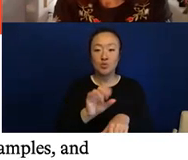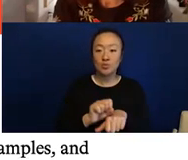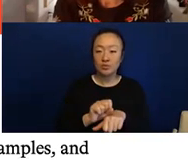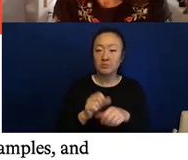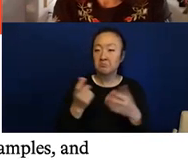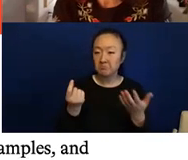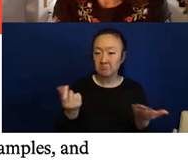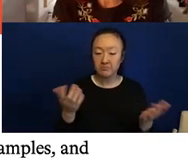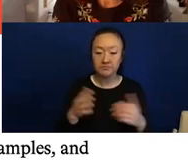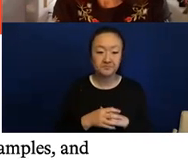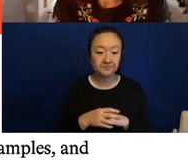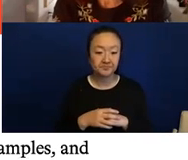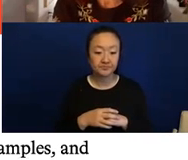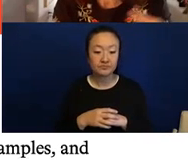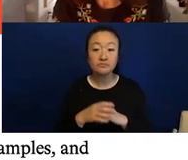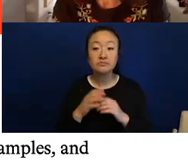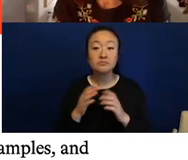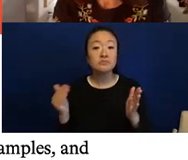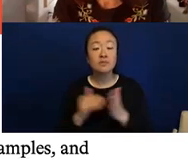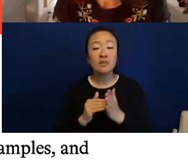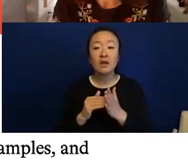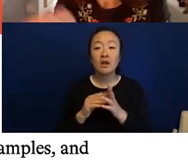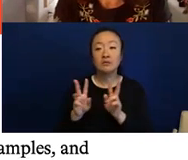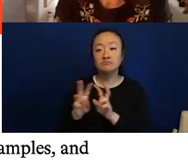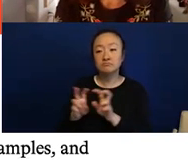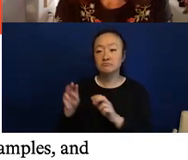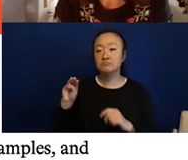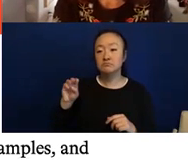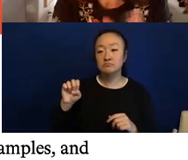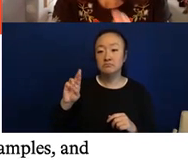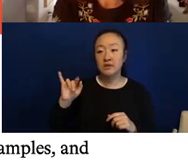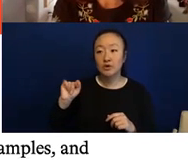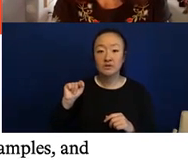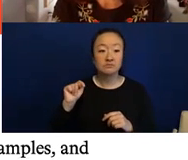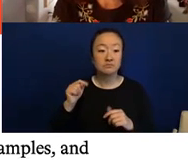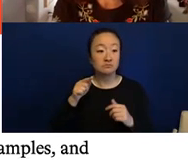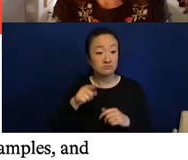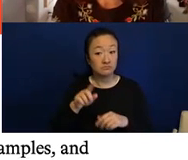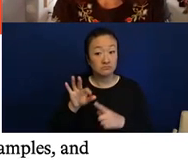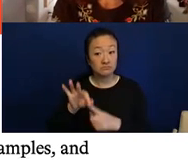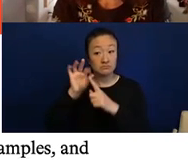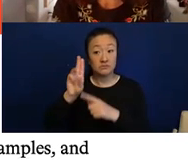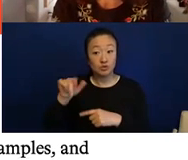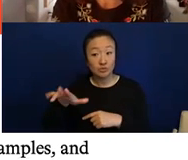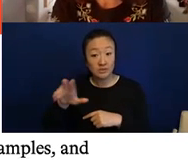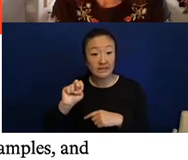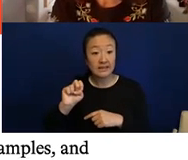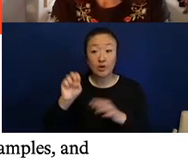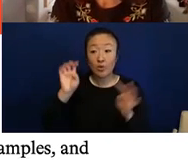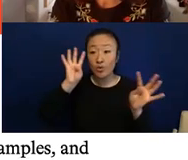And then again, reflecting back on the merit, is this unique or